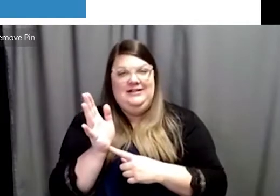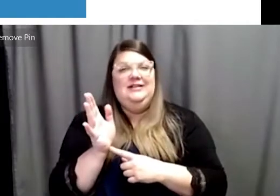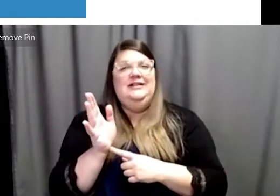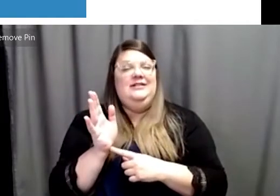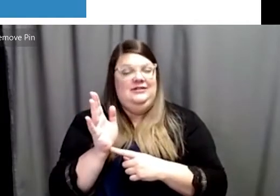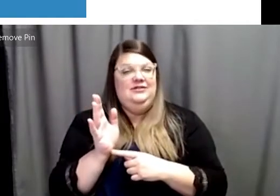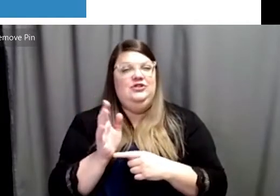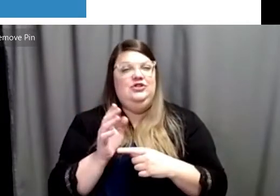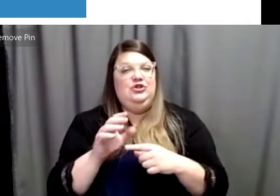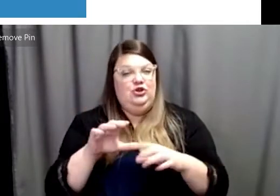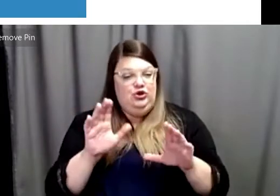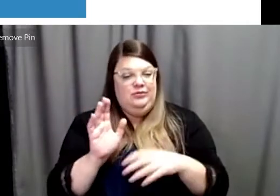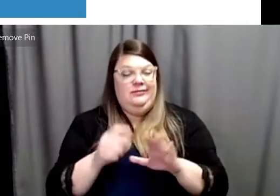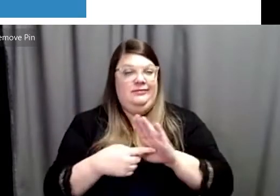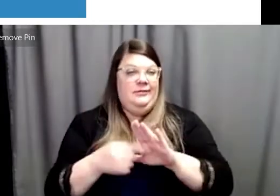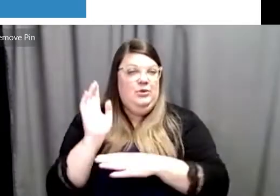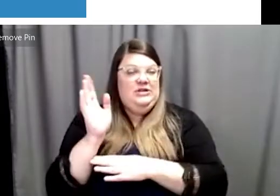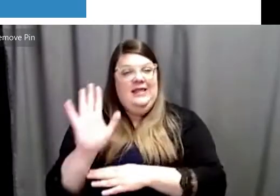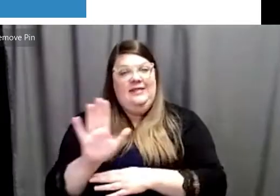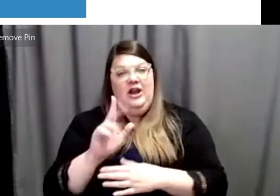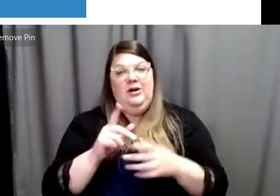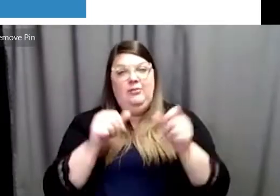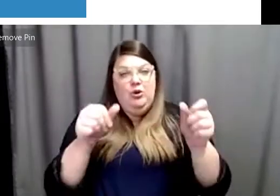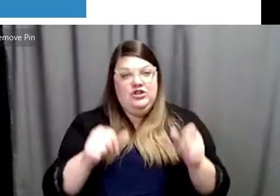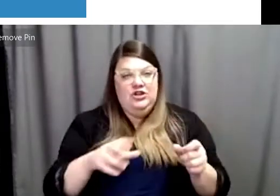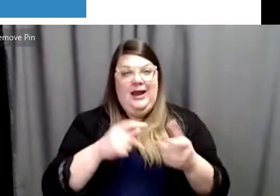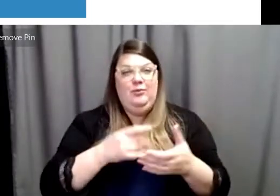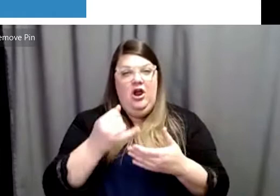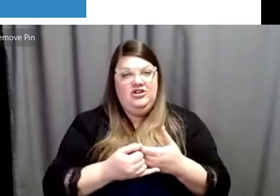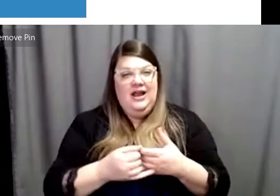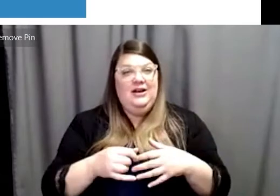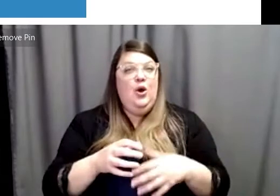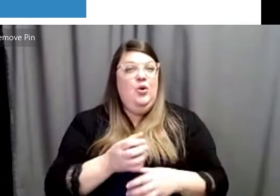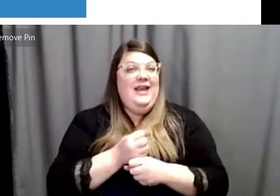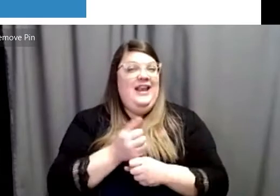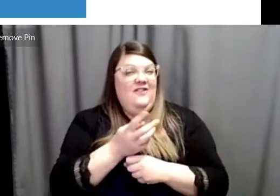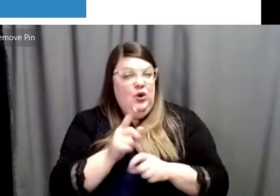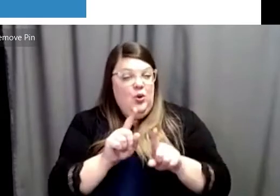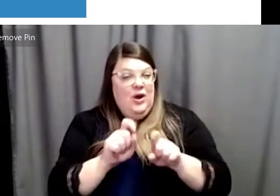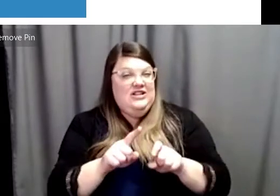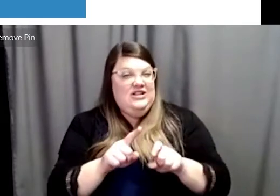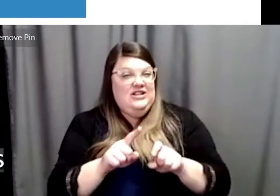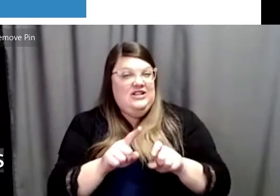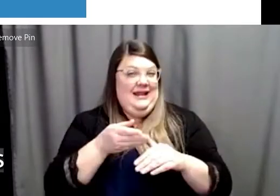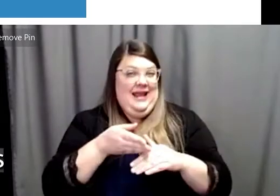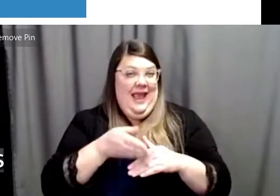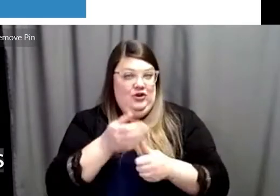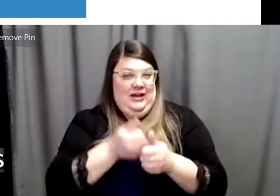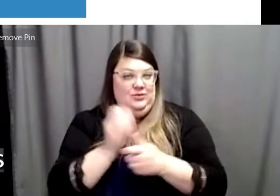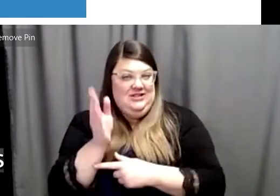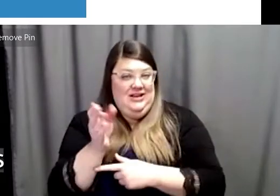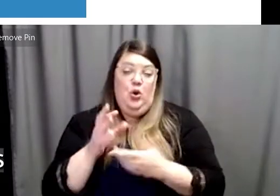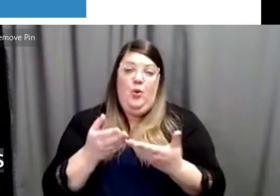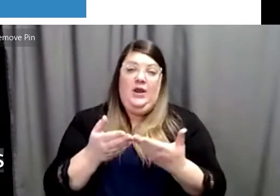and discuss their project. We'll take a couple questions immediately following the presentation, or we can open it